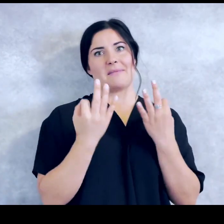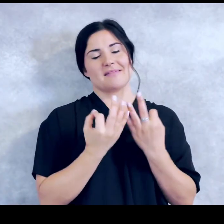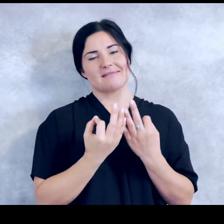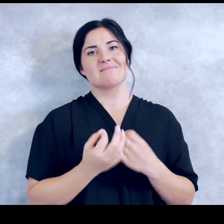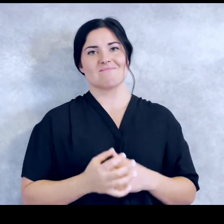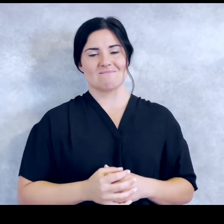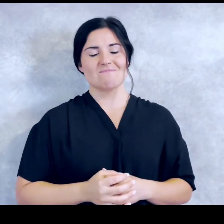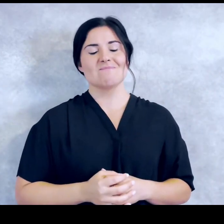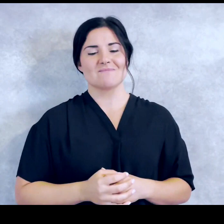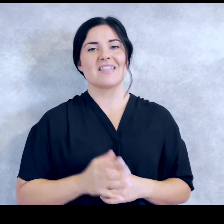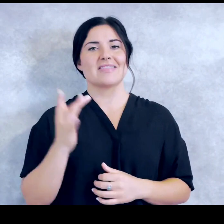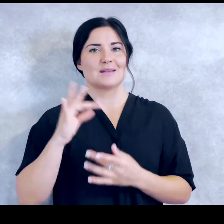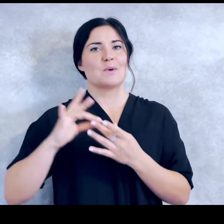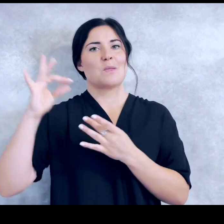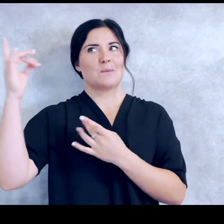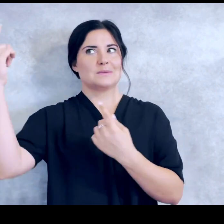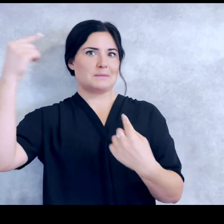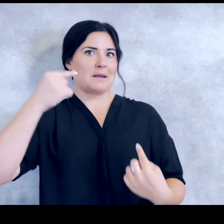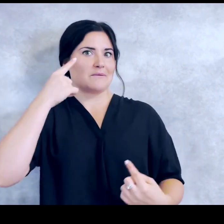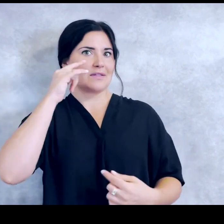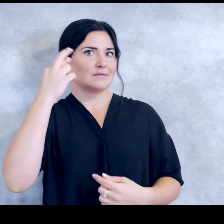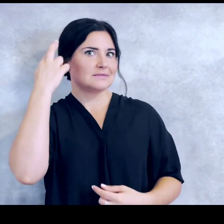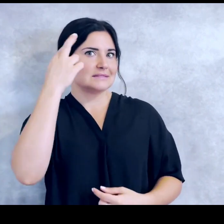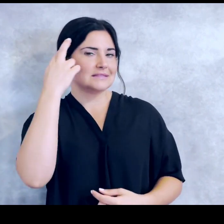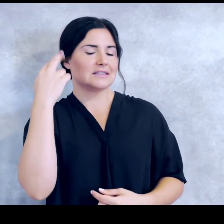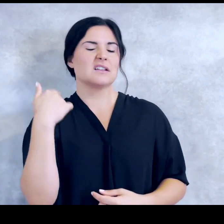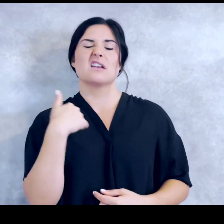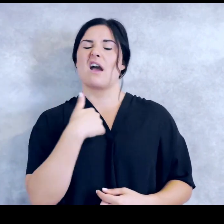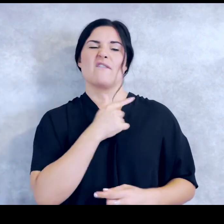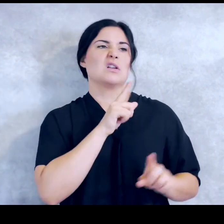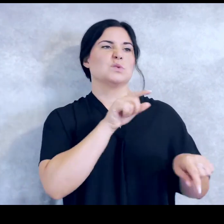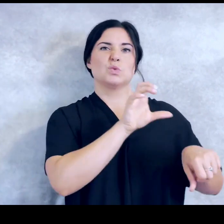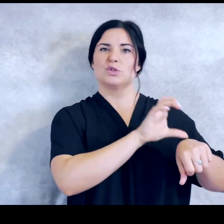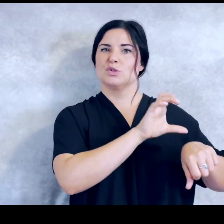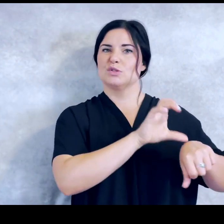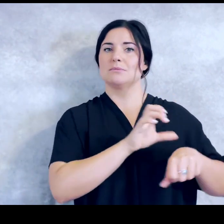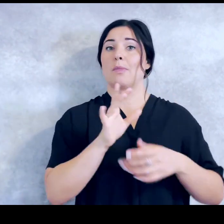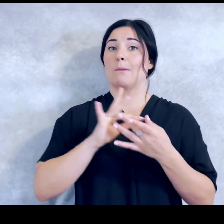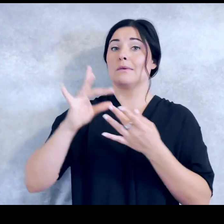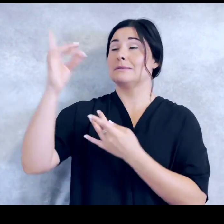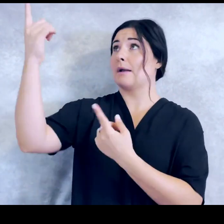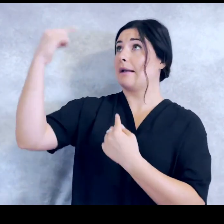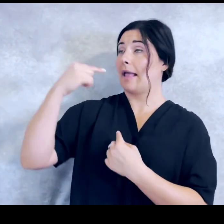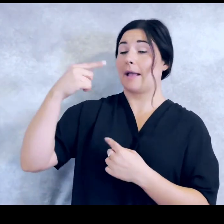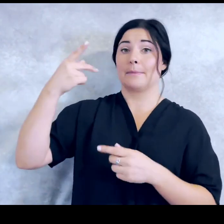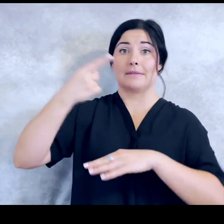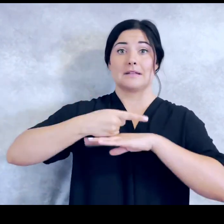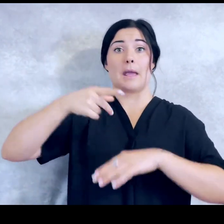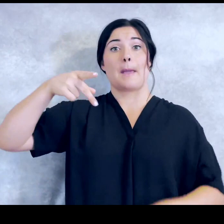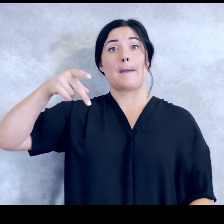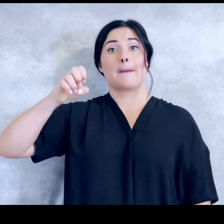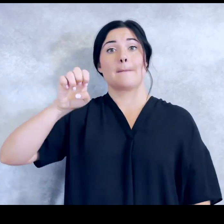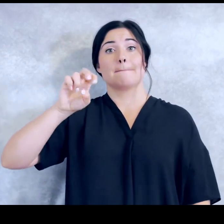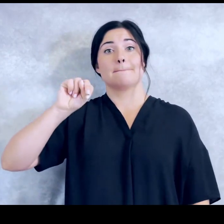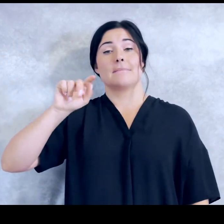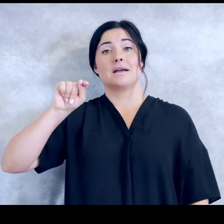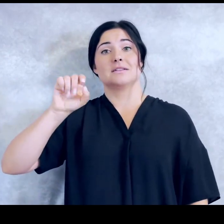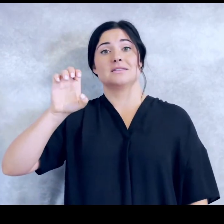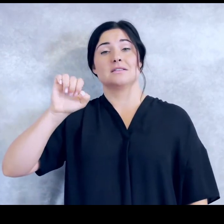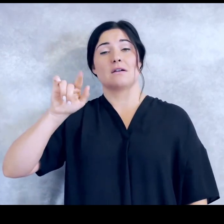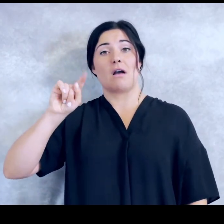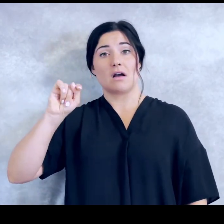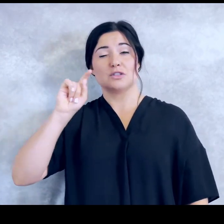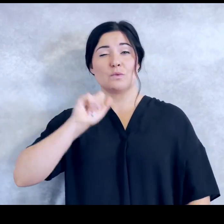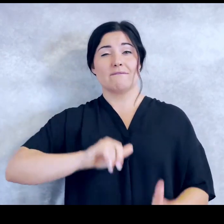church. That's why the Holy Spirit came. Not so that we can do church. The Holy Spirit came at Pentecost